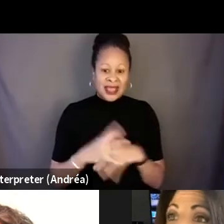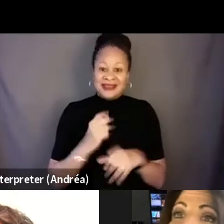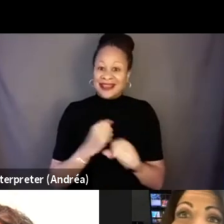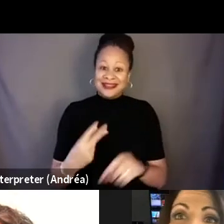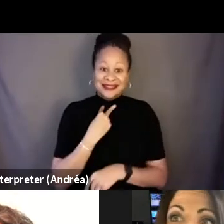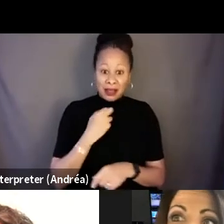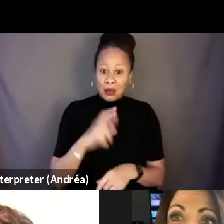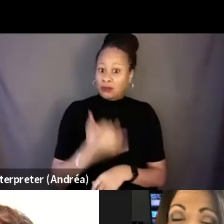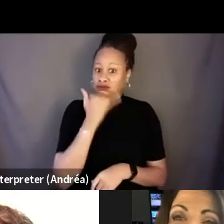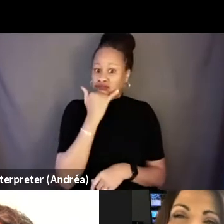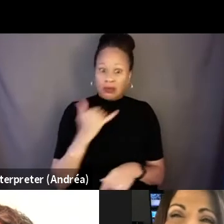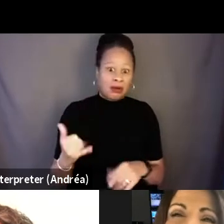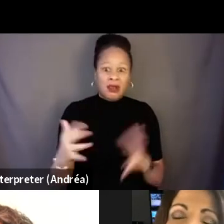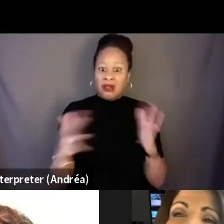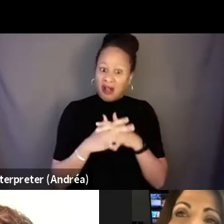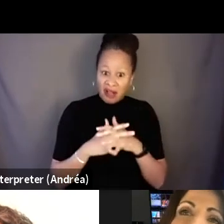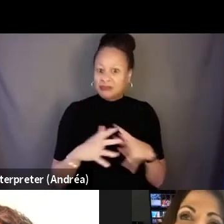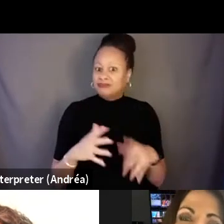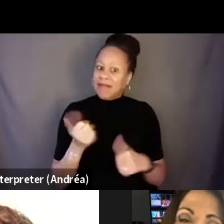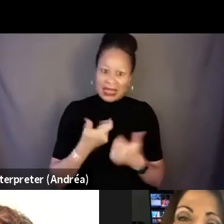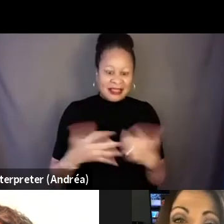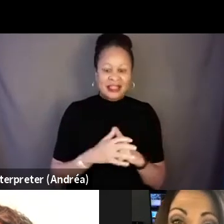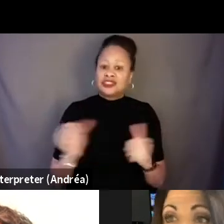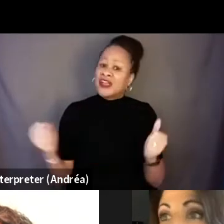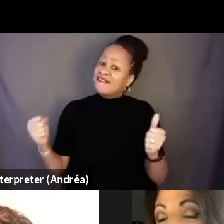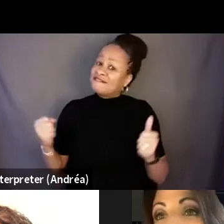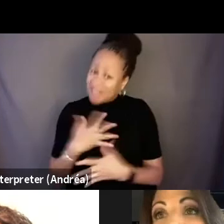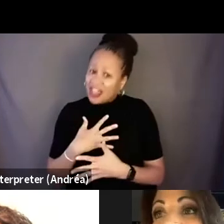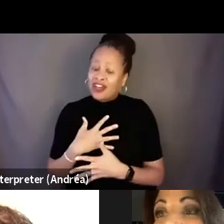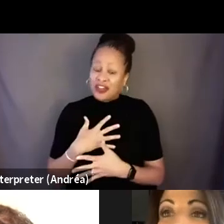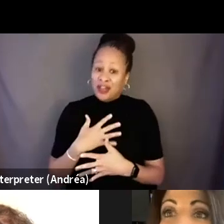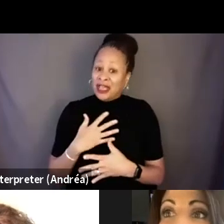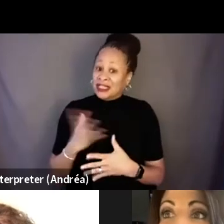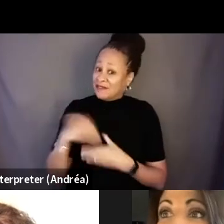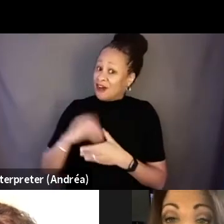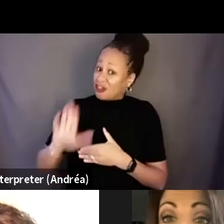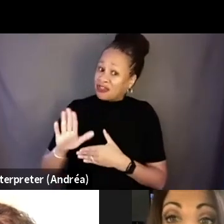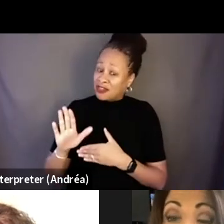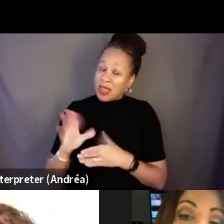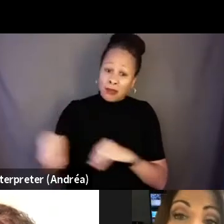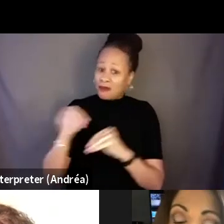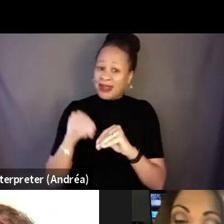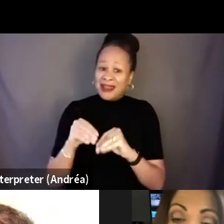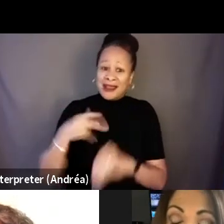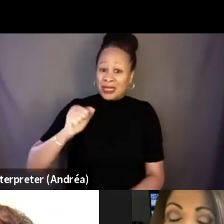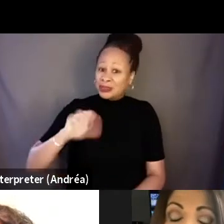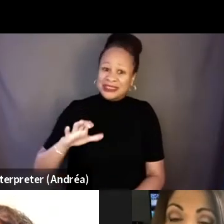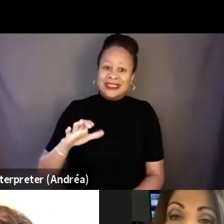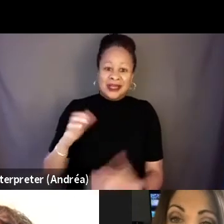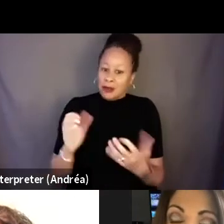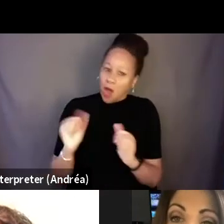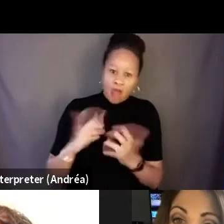caught or, there's so much of an element of fear in populations of color. And that doesn't matter if you're Latina or if you're Black. That's something we all